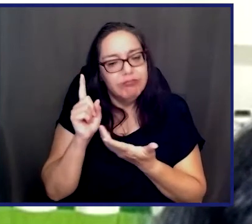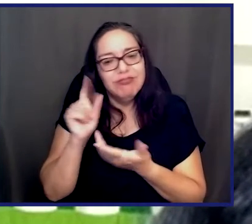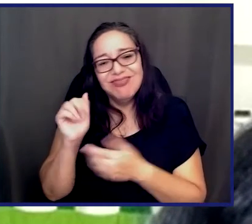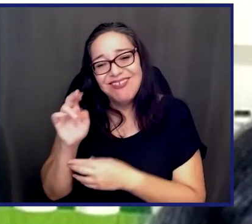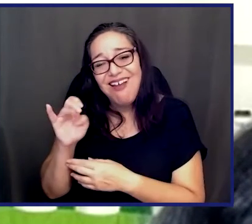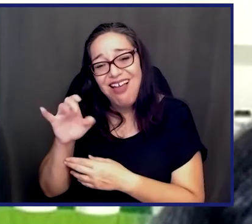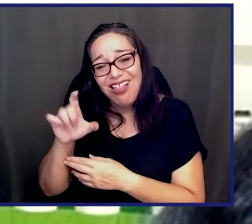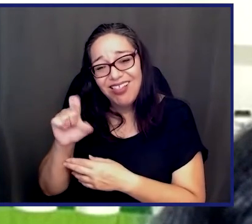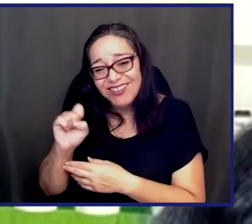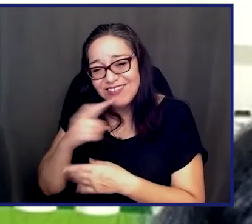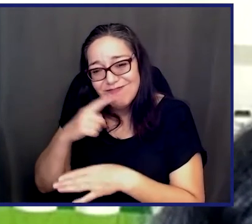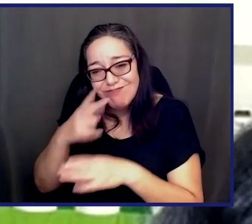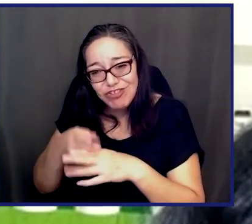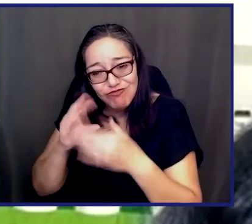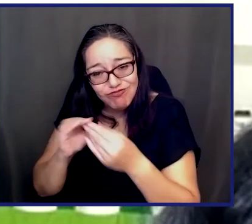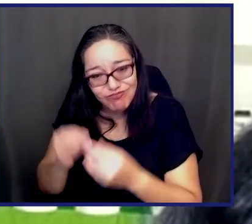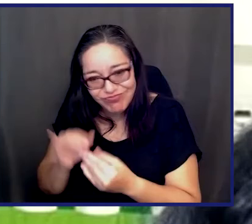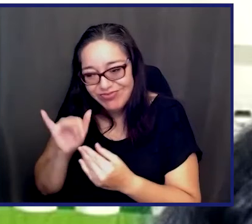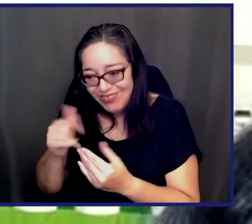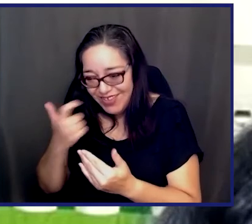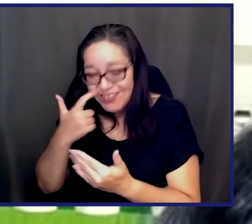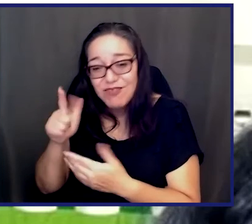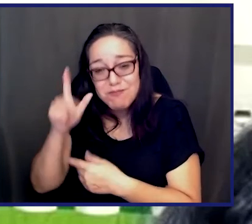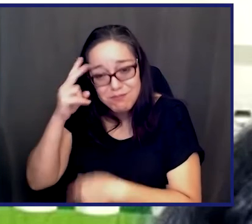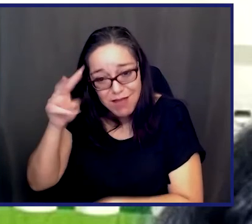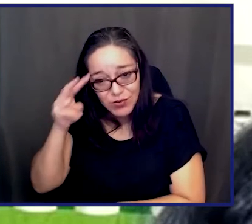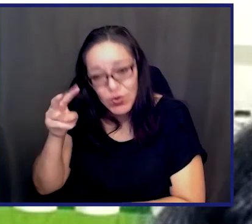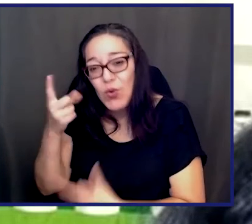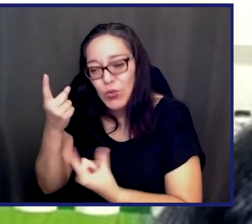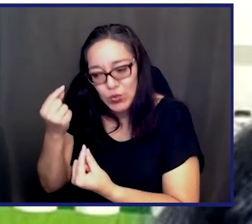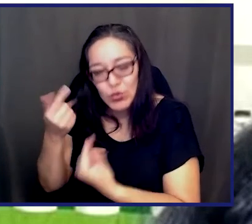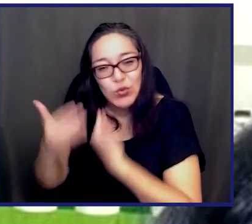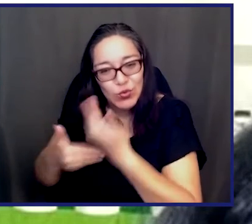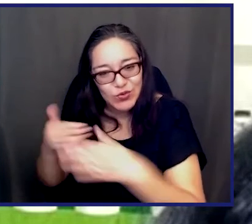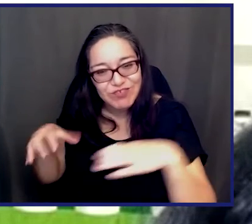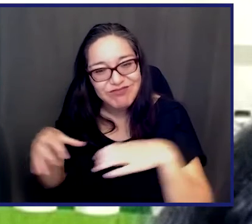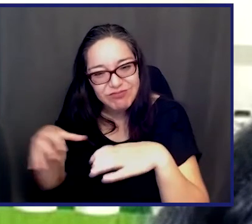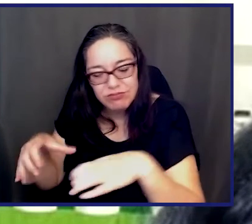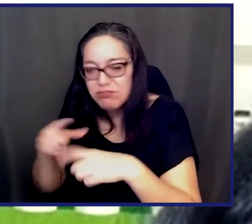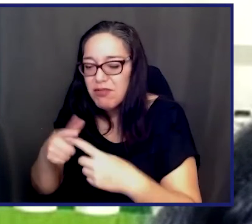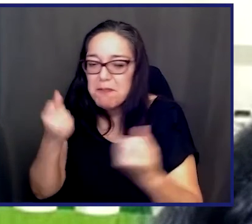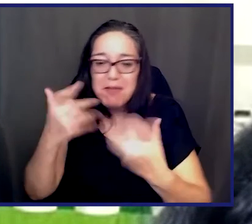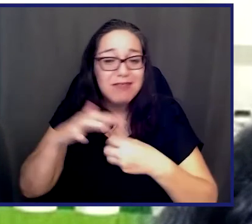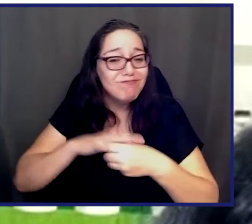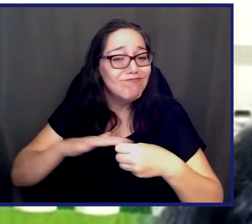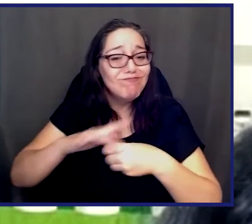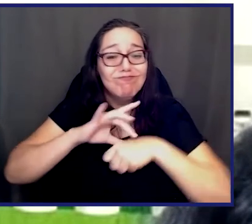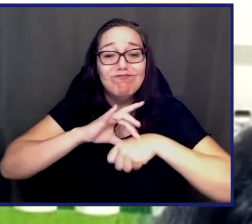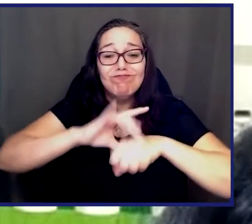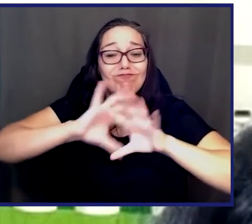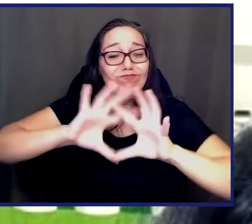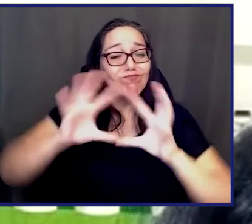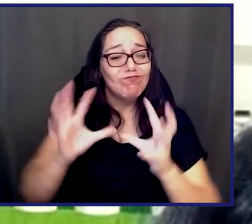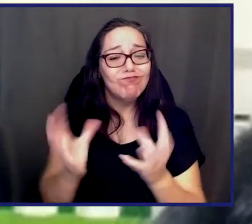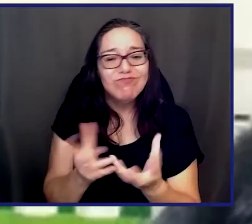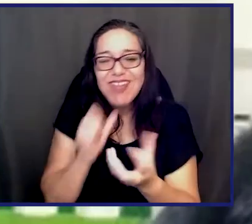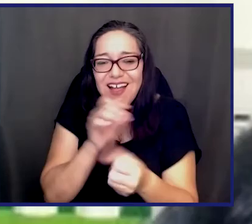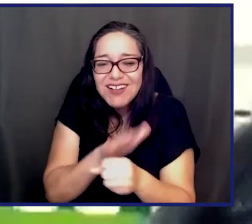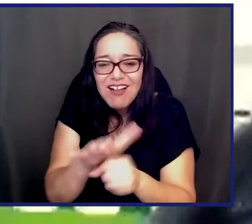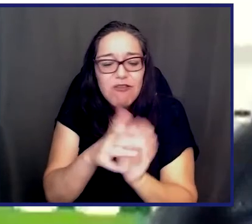Mexico, but I think still many countries around the world, we do not have enough laws, or we do not have